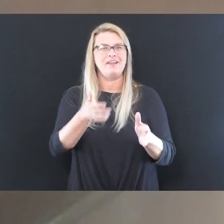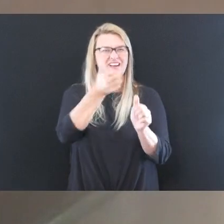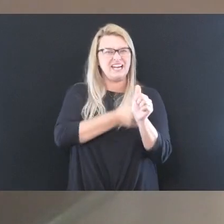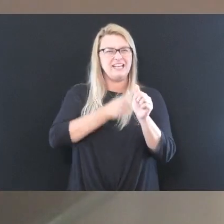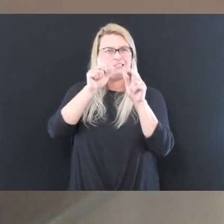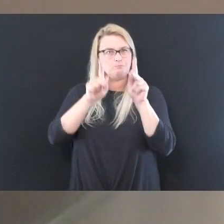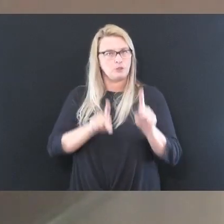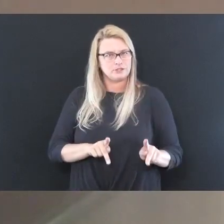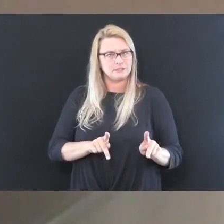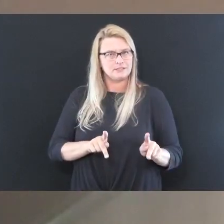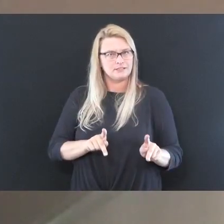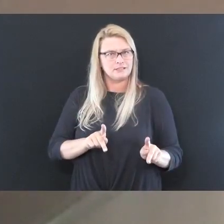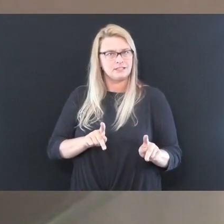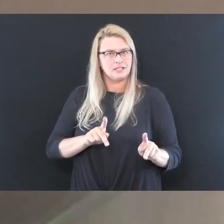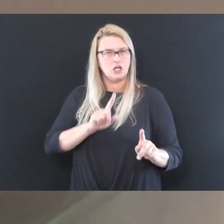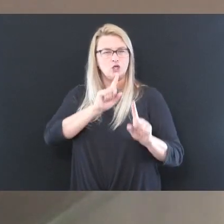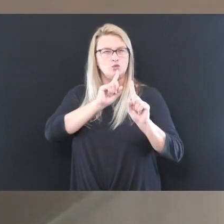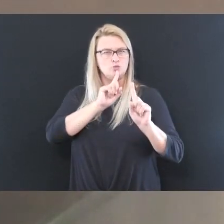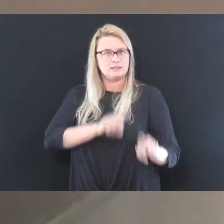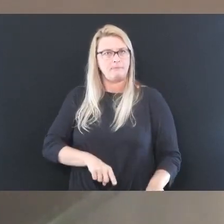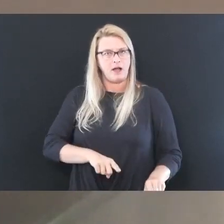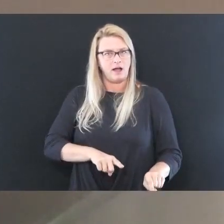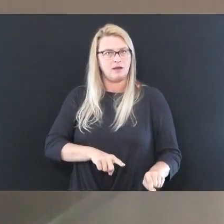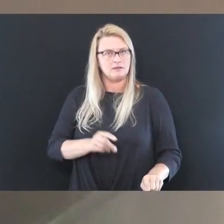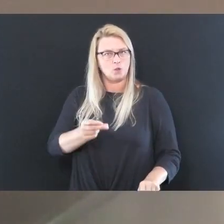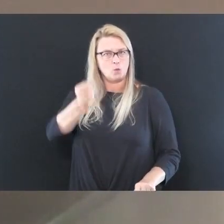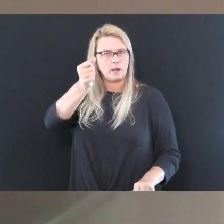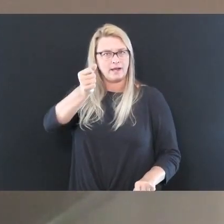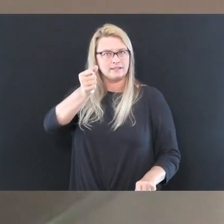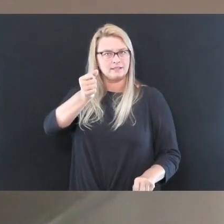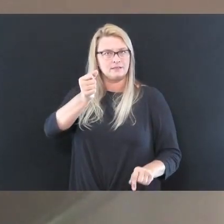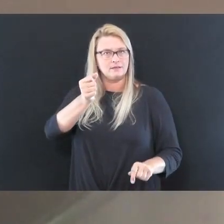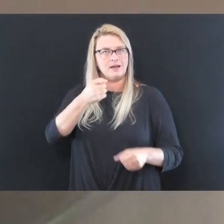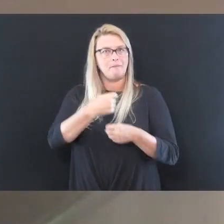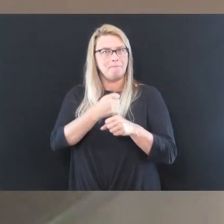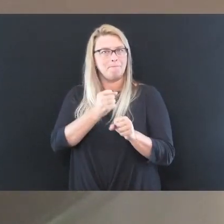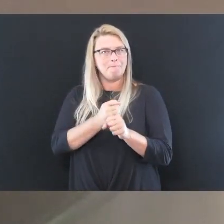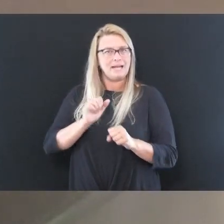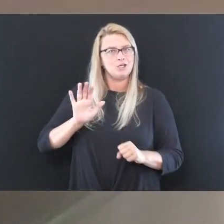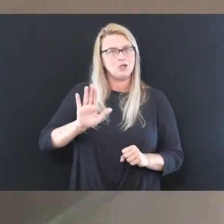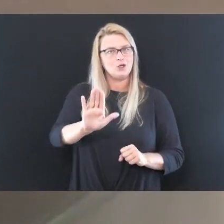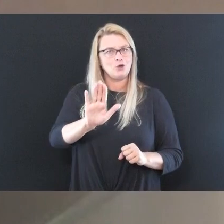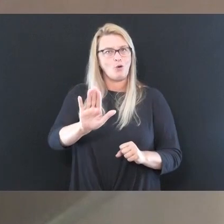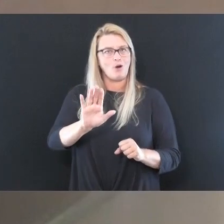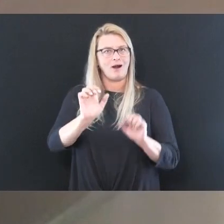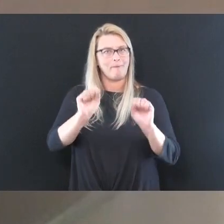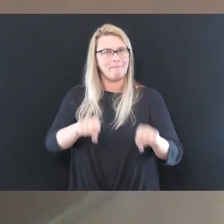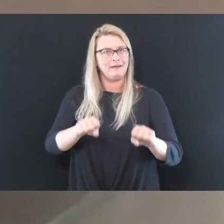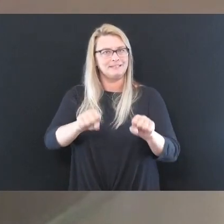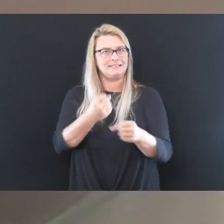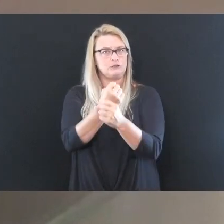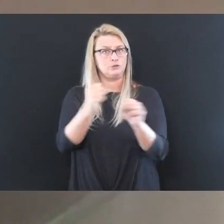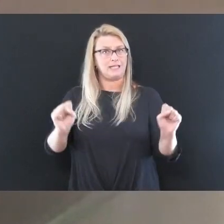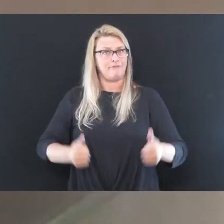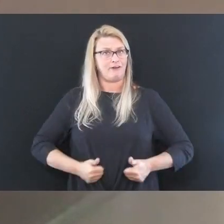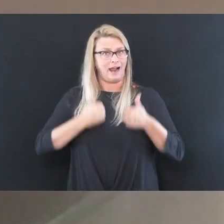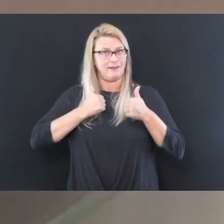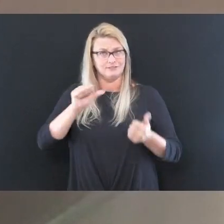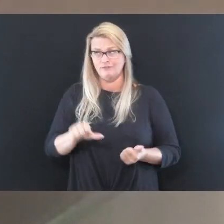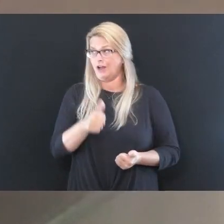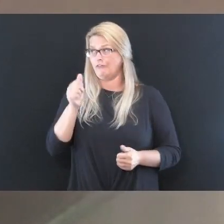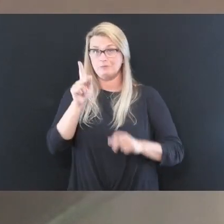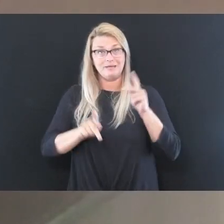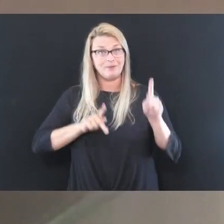citizen can run to the fire, can make their own contribution to saving the lives of others. And that